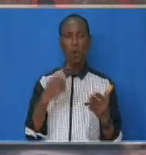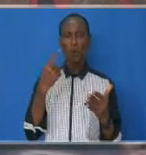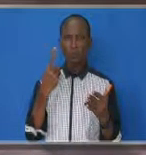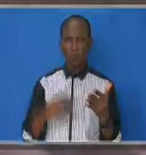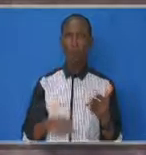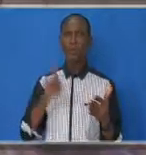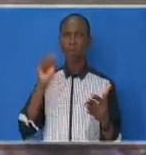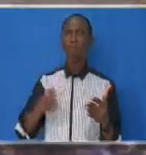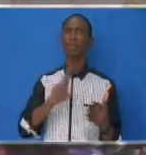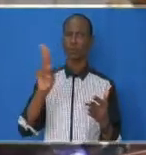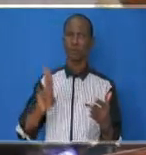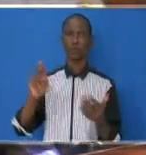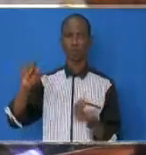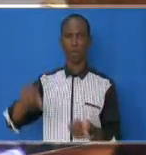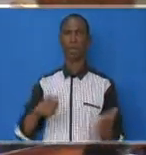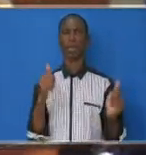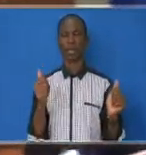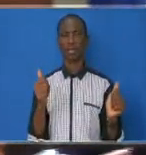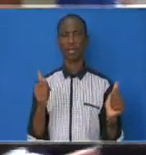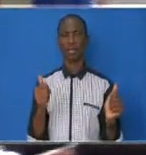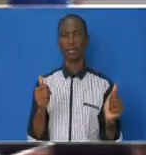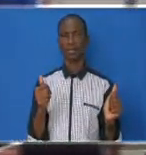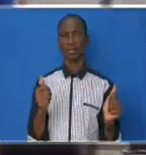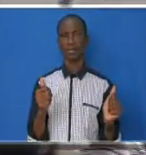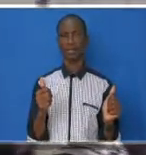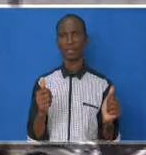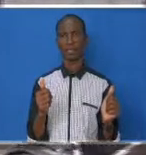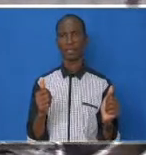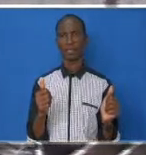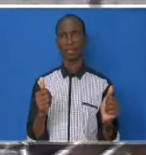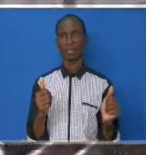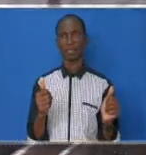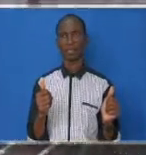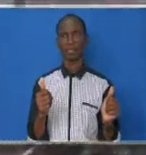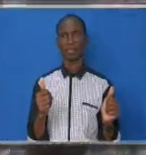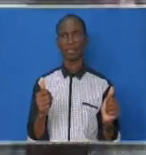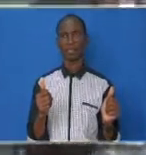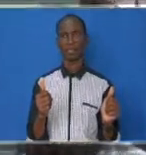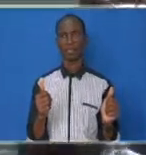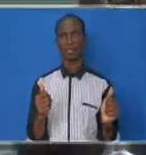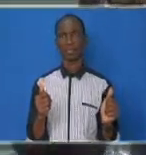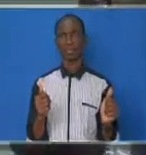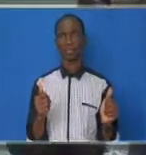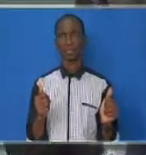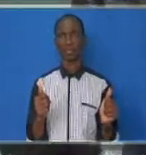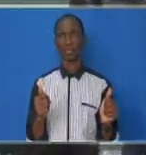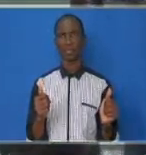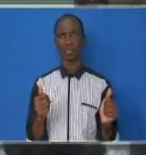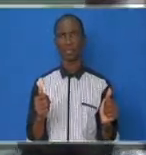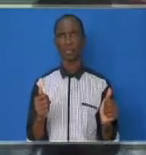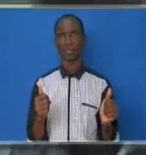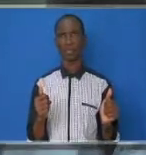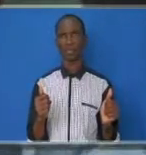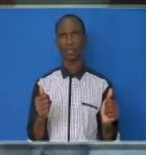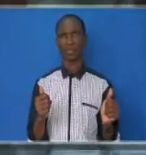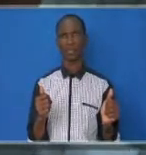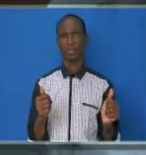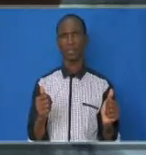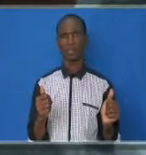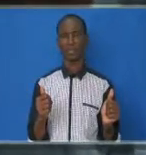indispensable so we are looking at baptism once again na